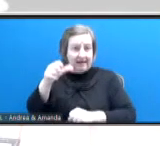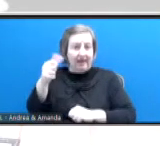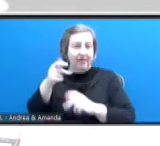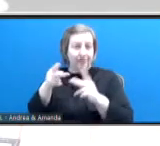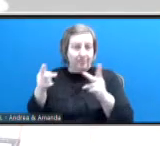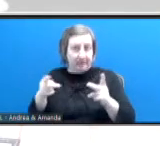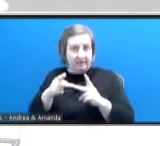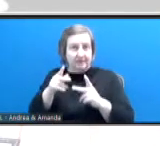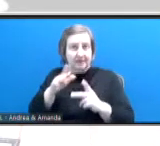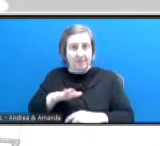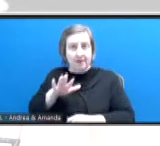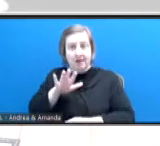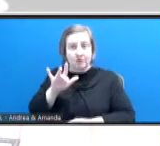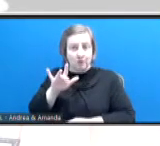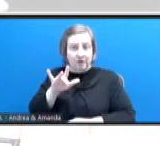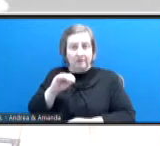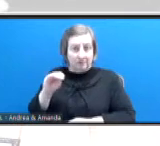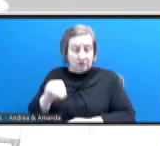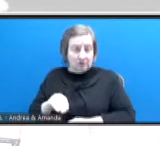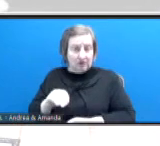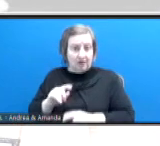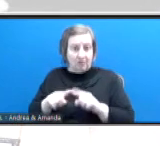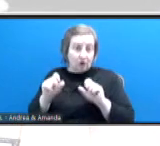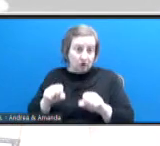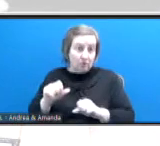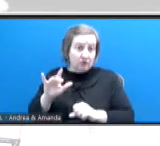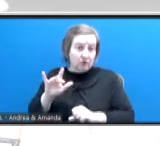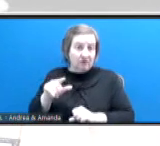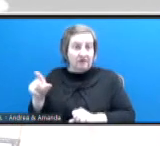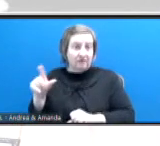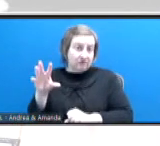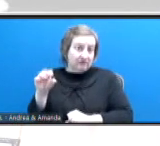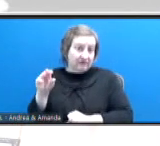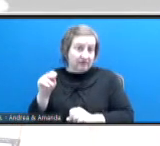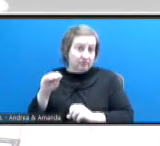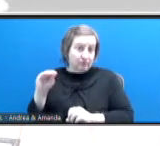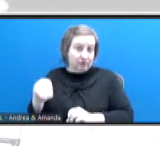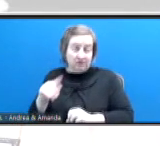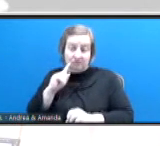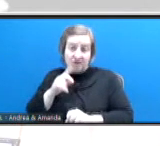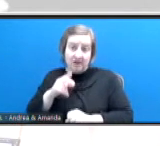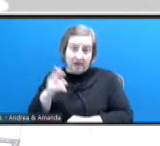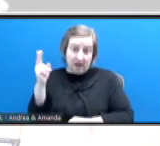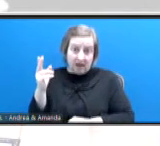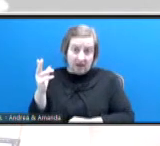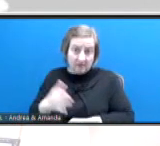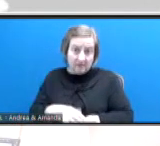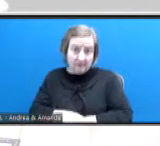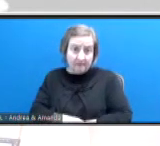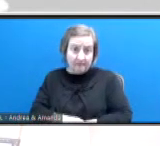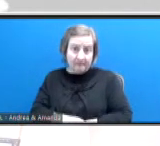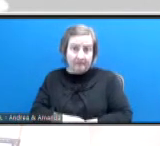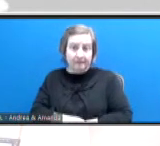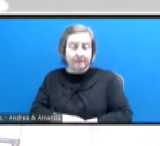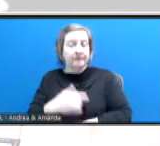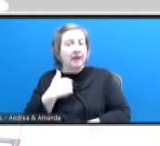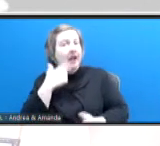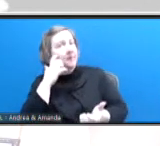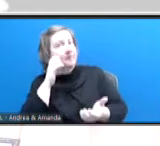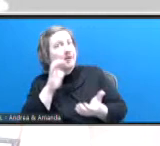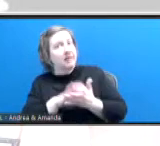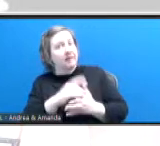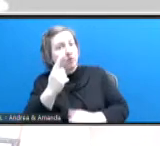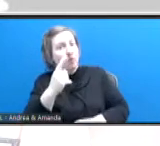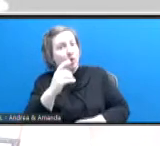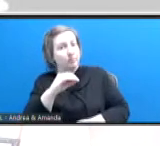about 25%, but it could be 25 to 50%. It's pretty high. Mm-hmm. I believe the 1% that was